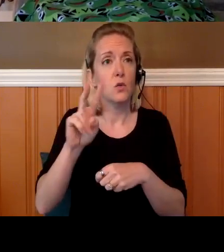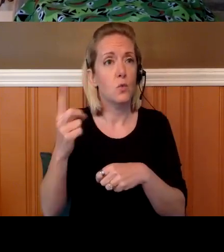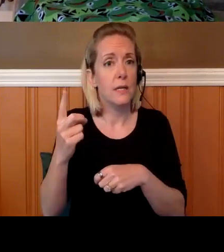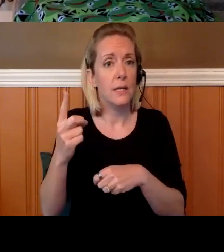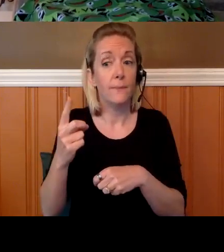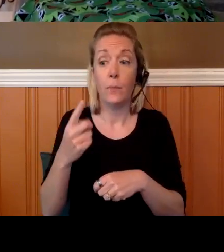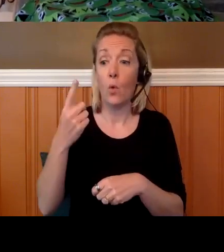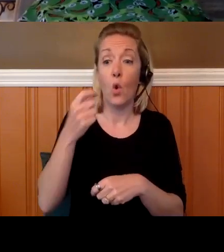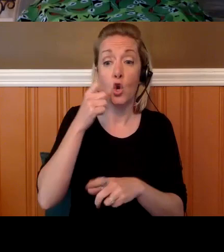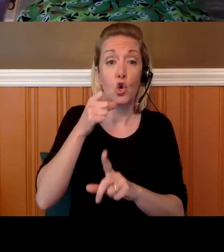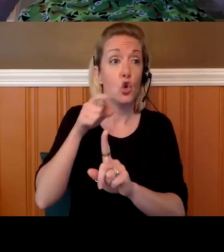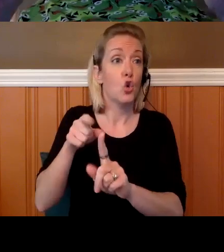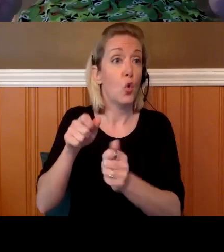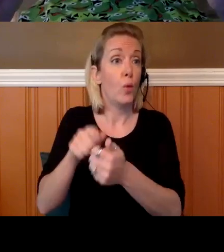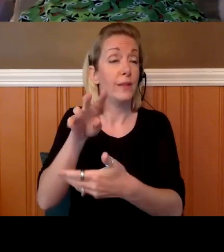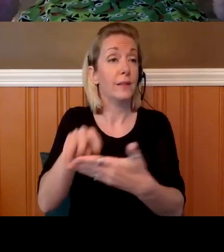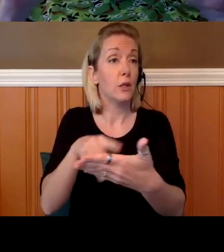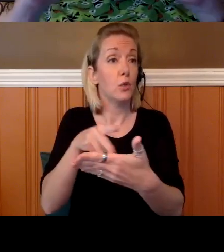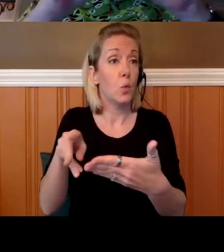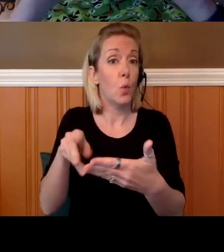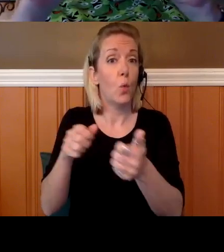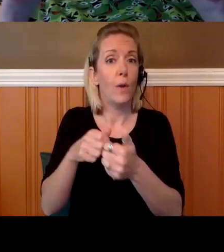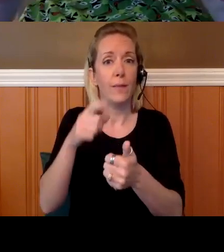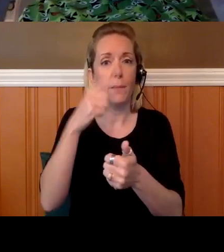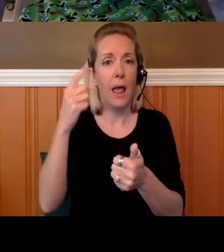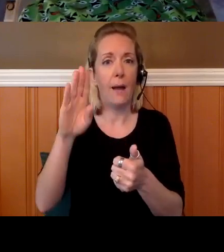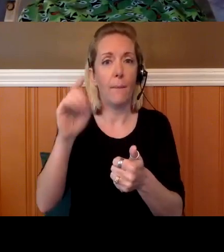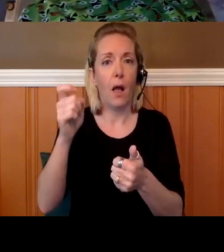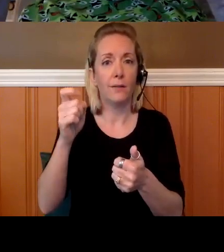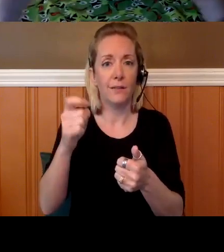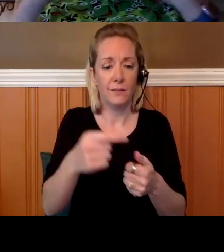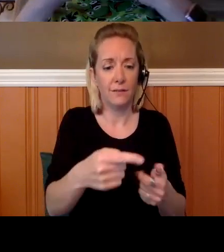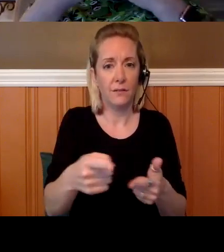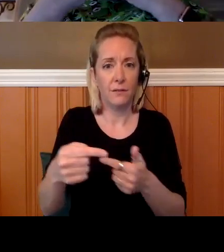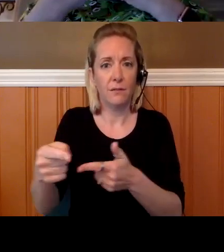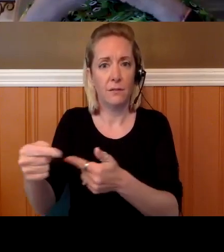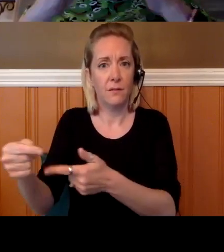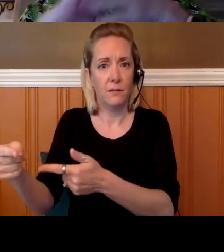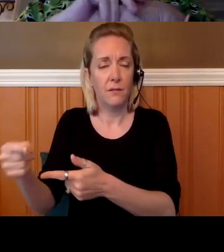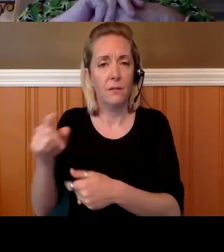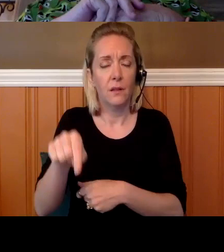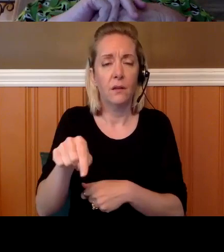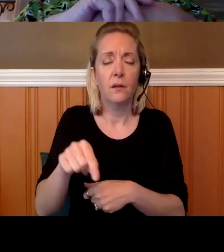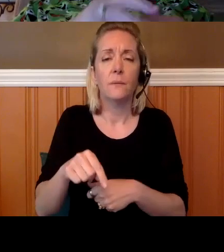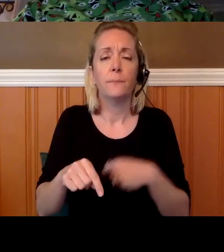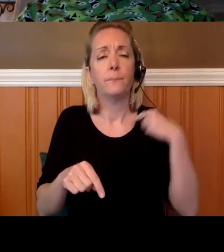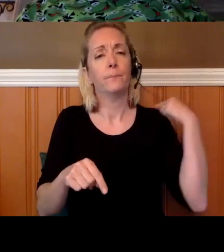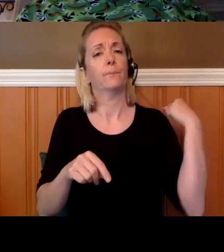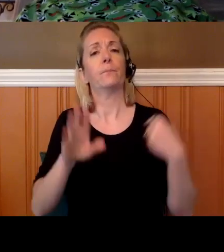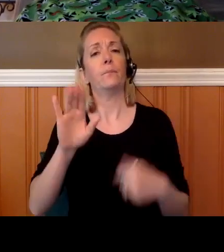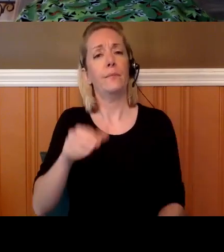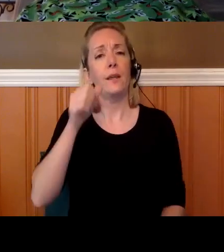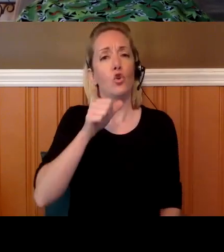saw the schedule for, that we talked about those black boxes and where they came from, yes. she had been